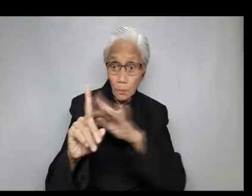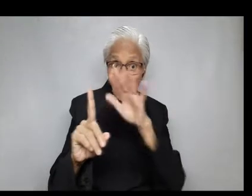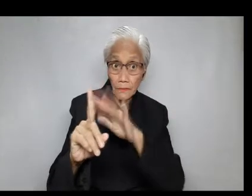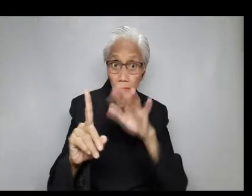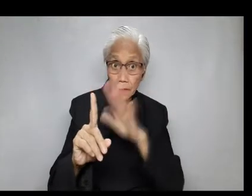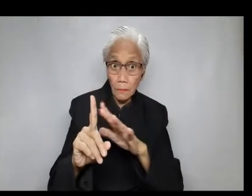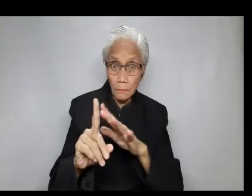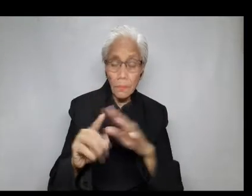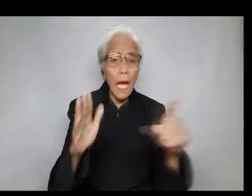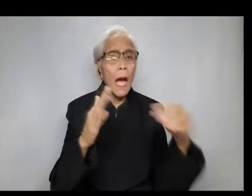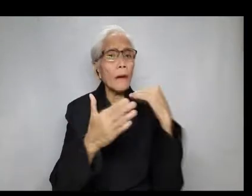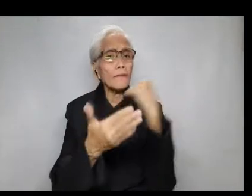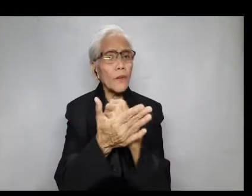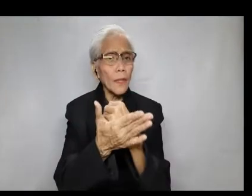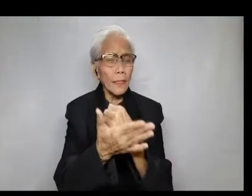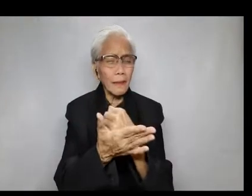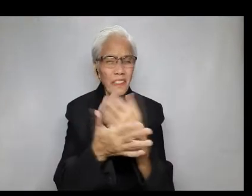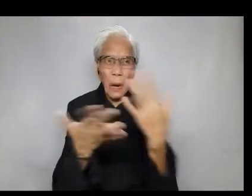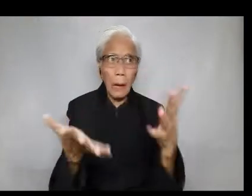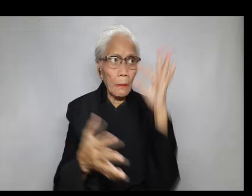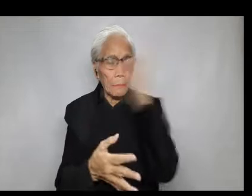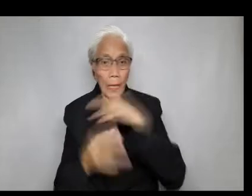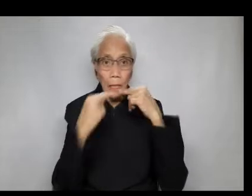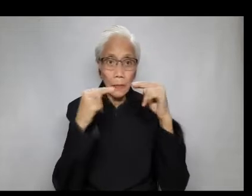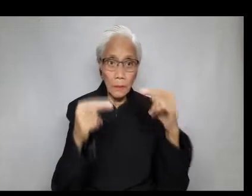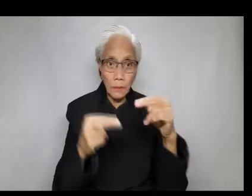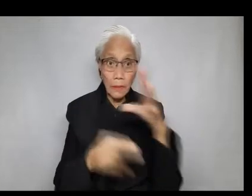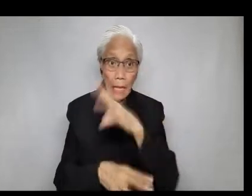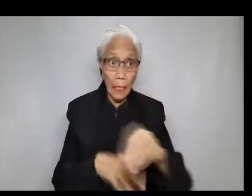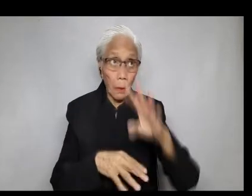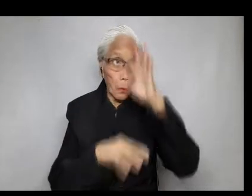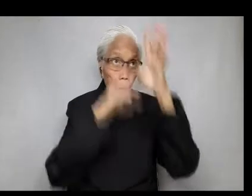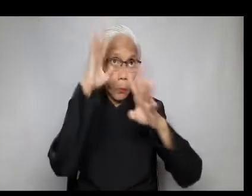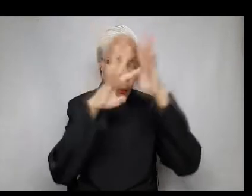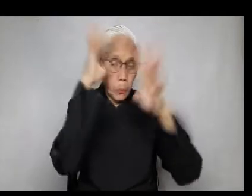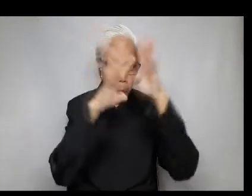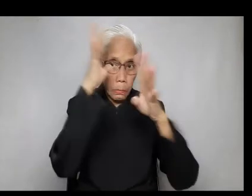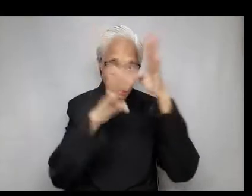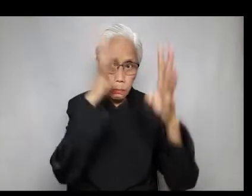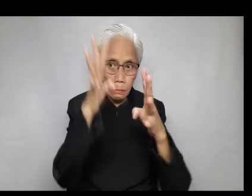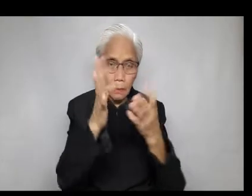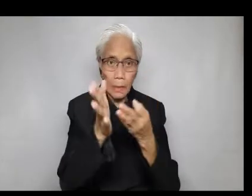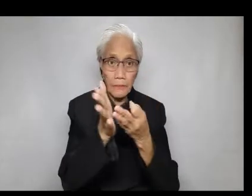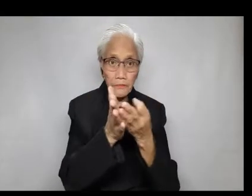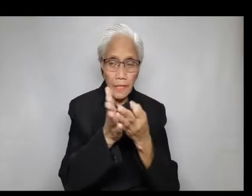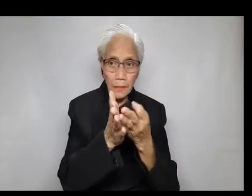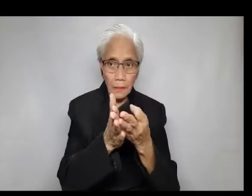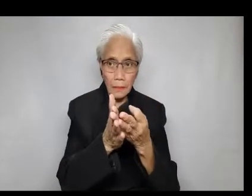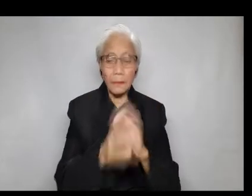people's observations. Avoid fake news and fabricated facts. I